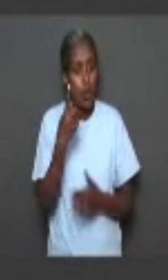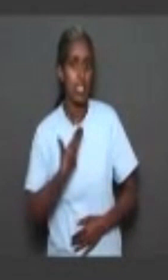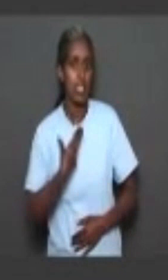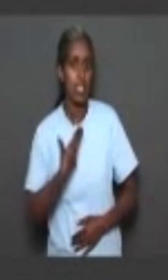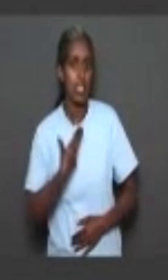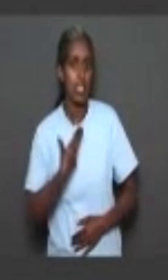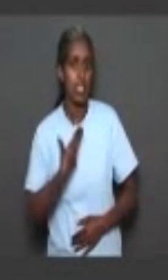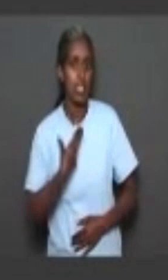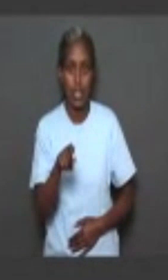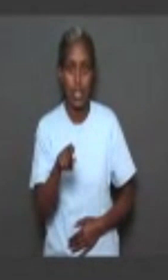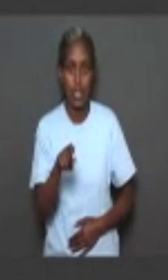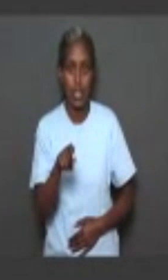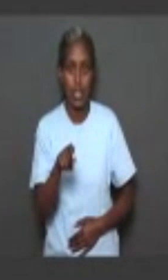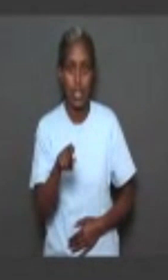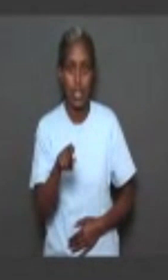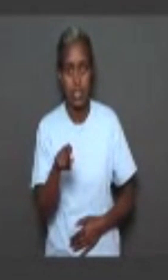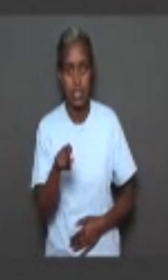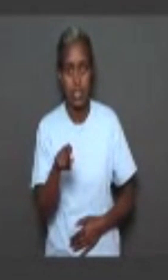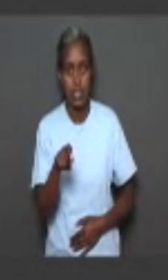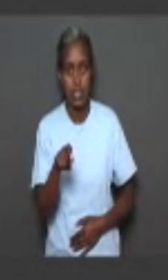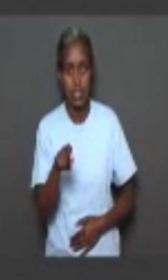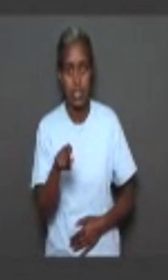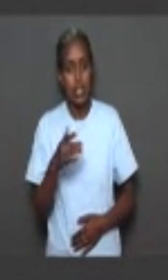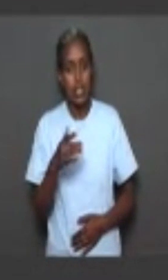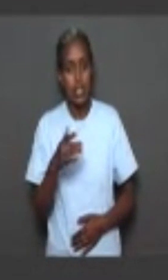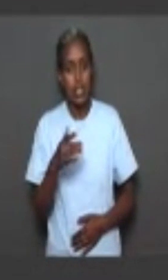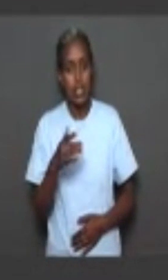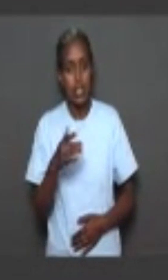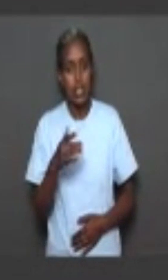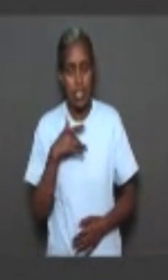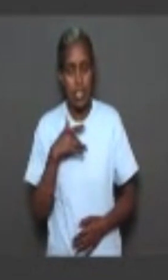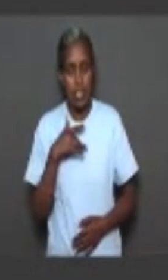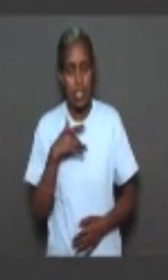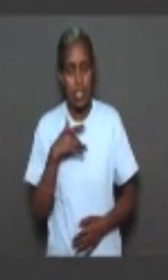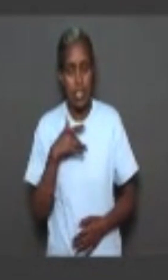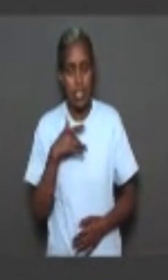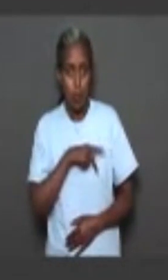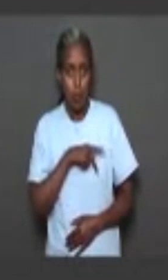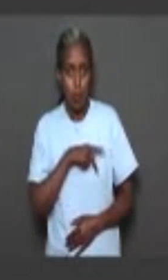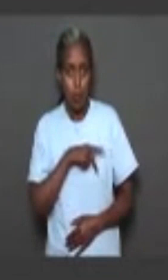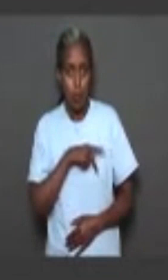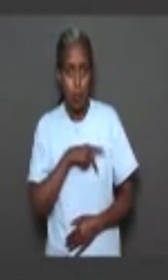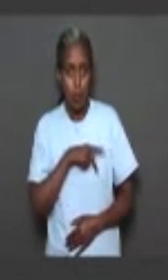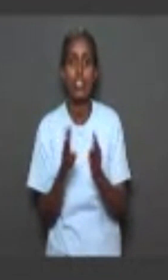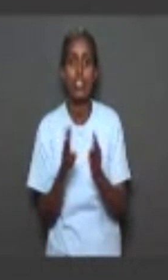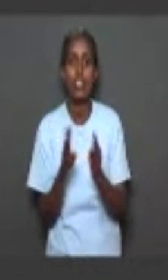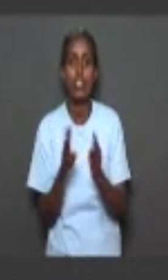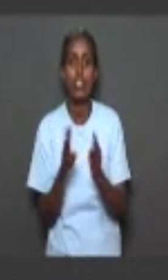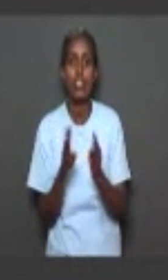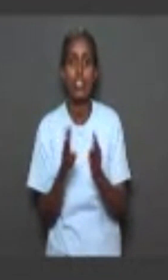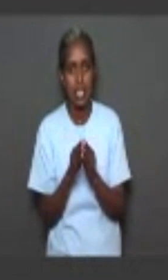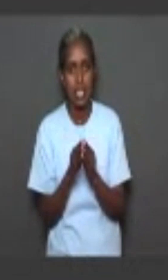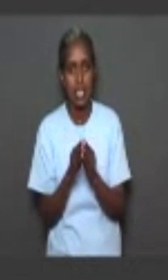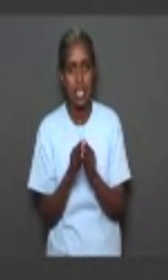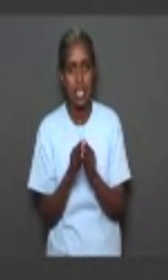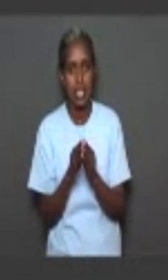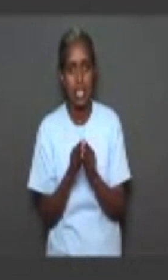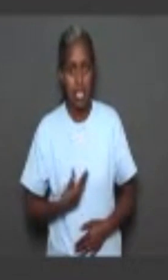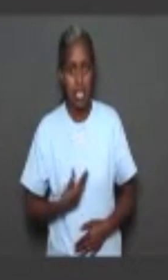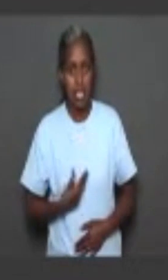X that satisfy the properties of the set are the elements